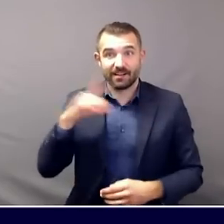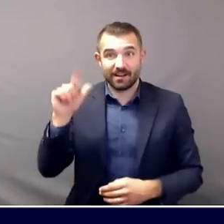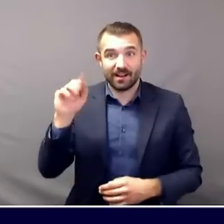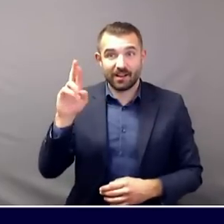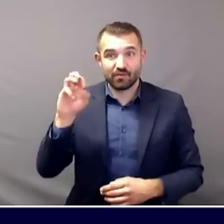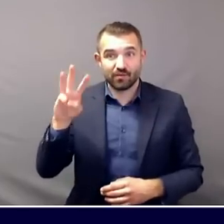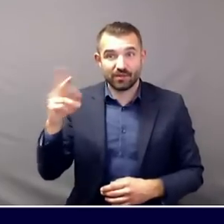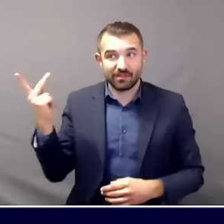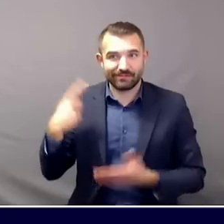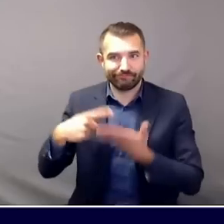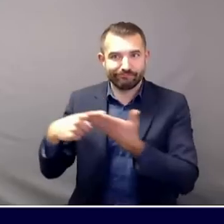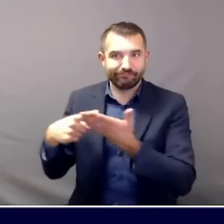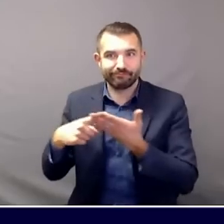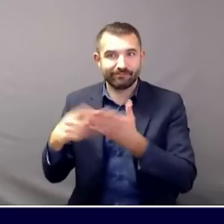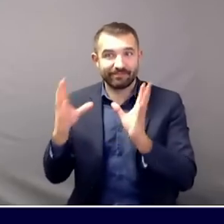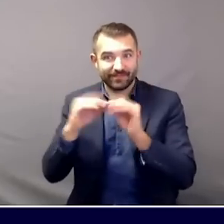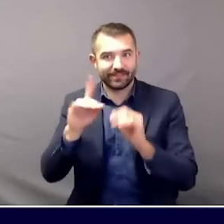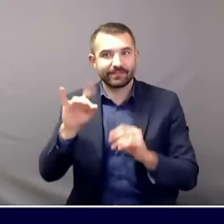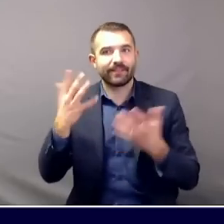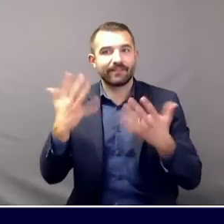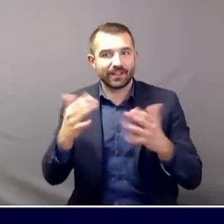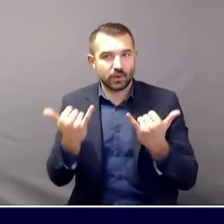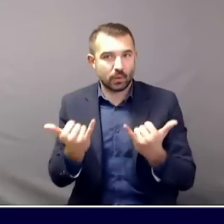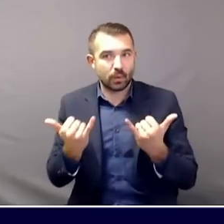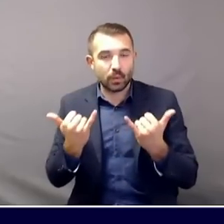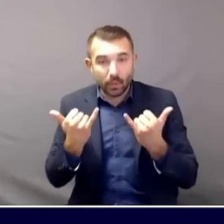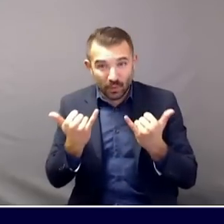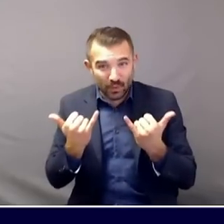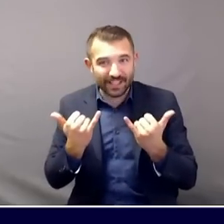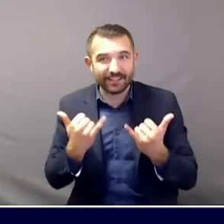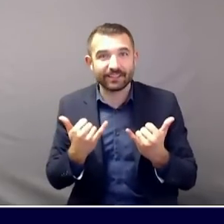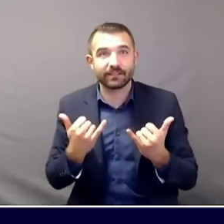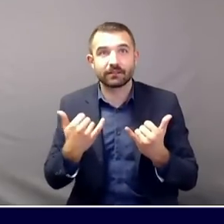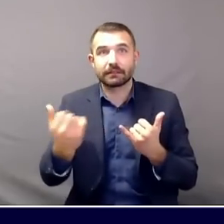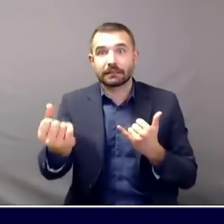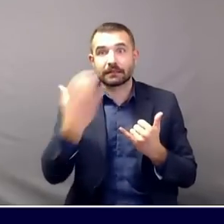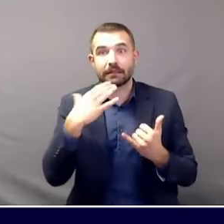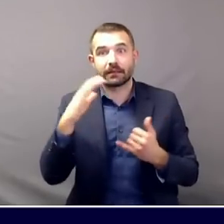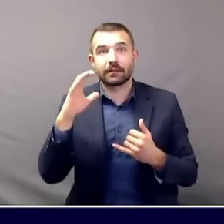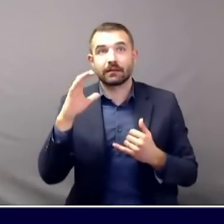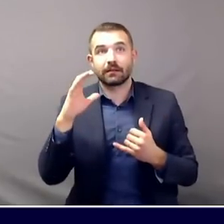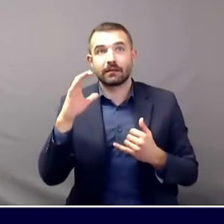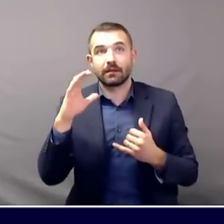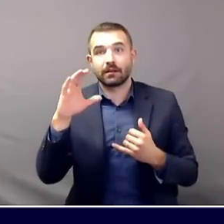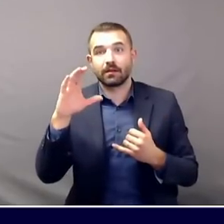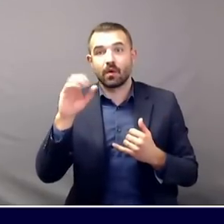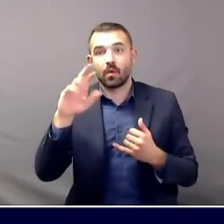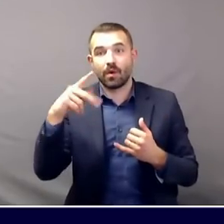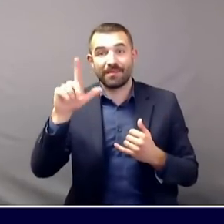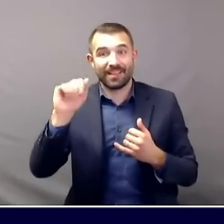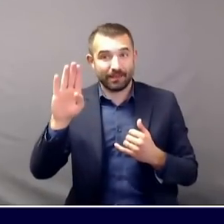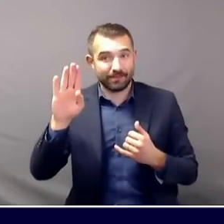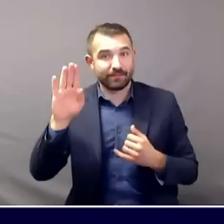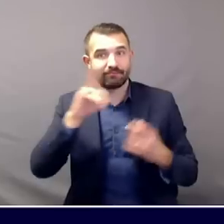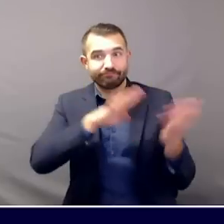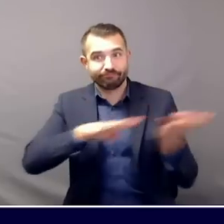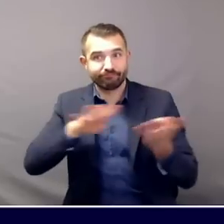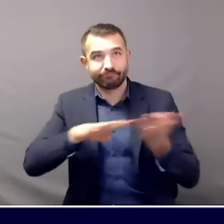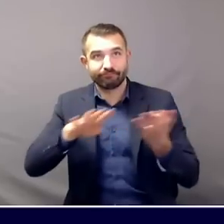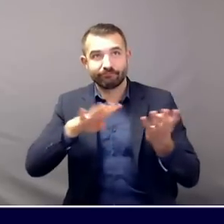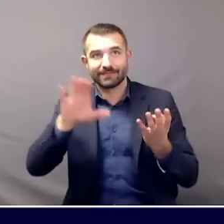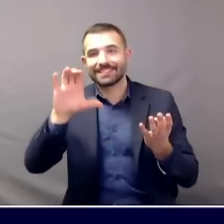turnaround time for specimens that come into the CDC lab is, it sounds too precise, but